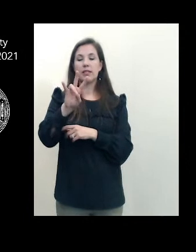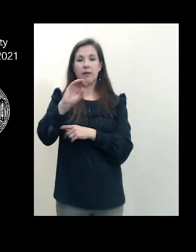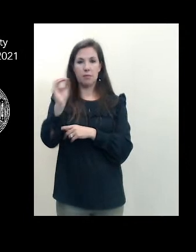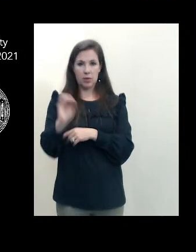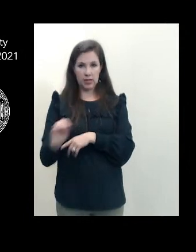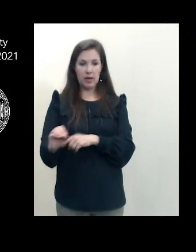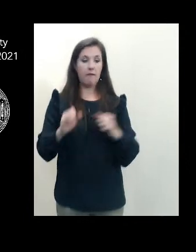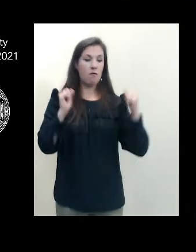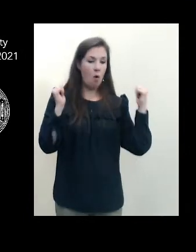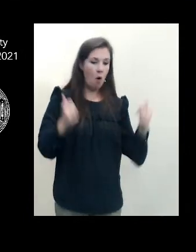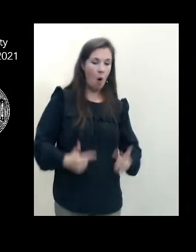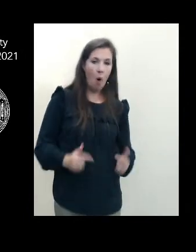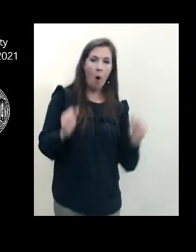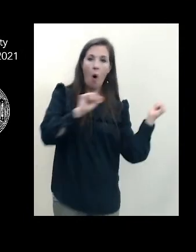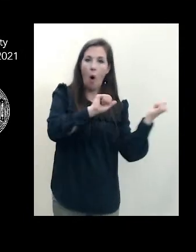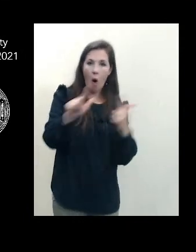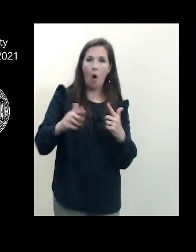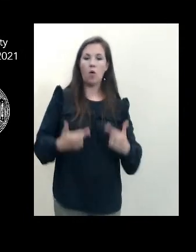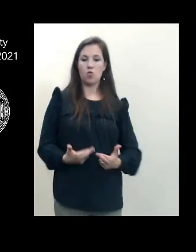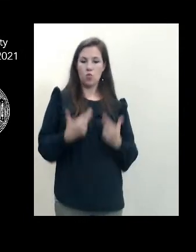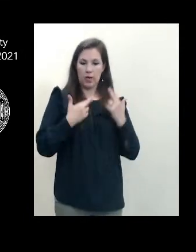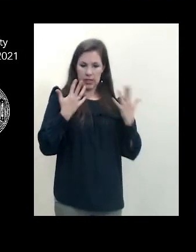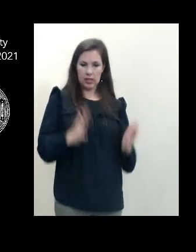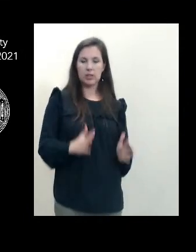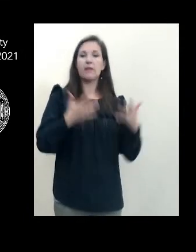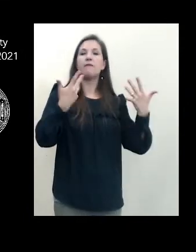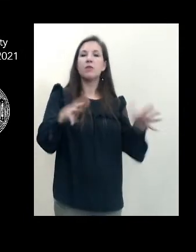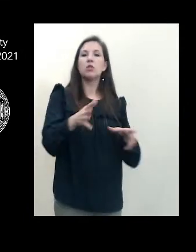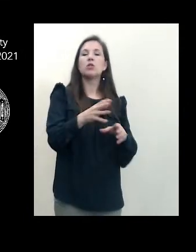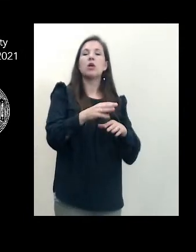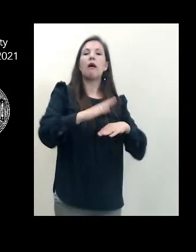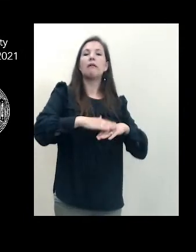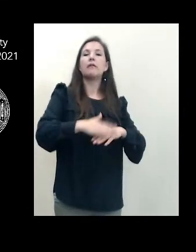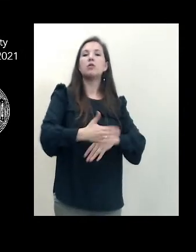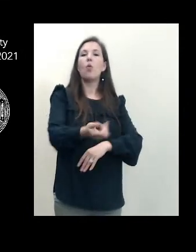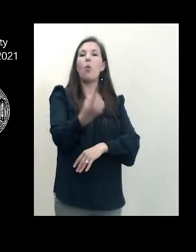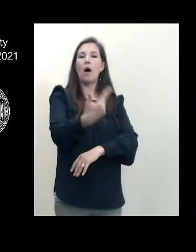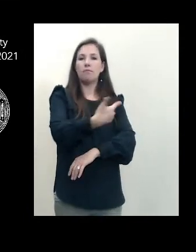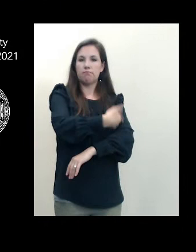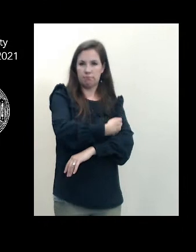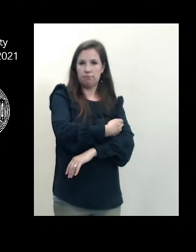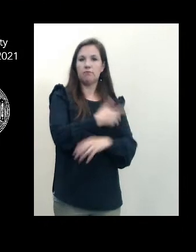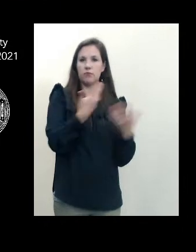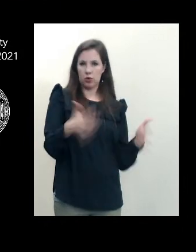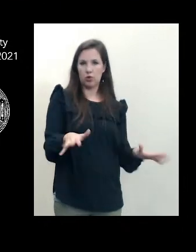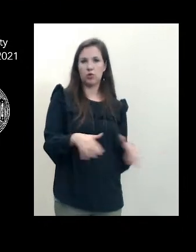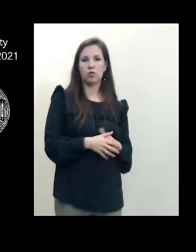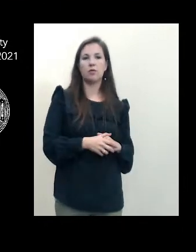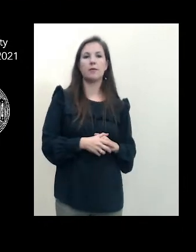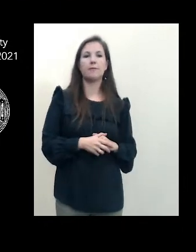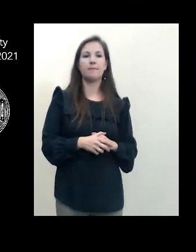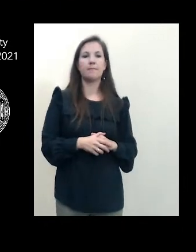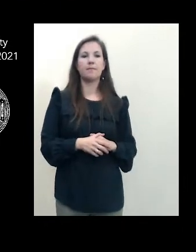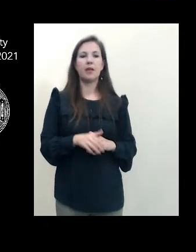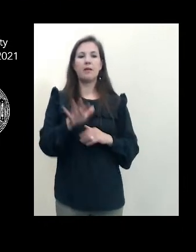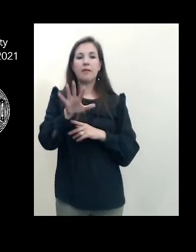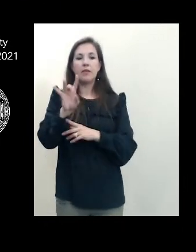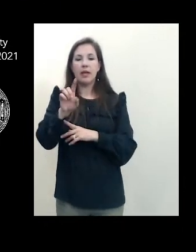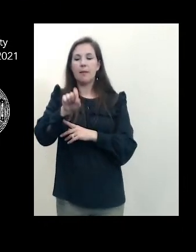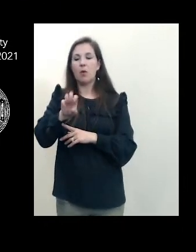63.7% of all county residents have received at least one dose of the COVID-19 vaccine, and